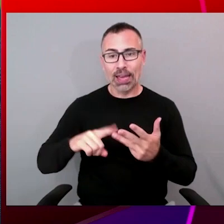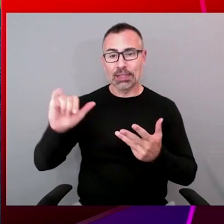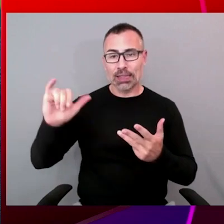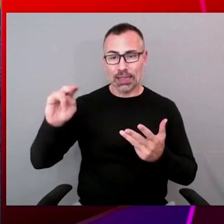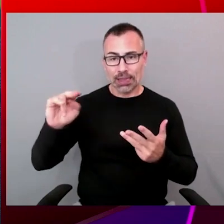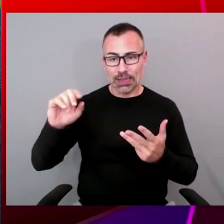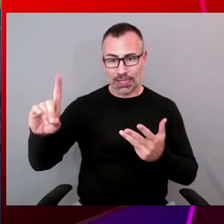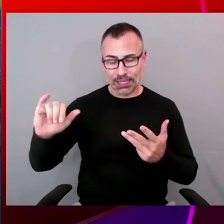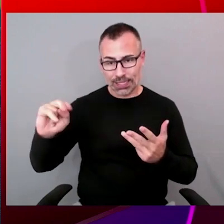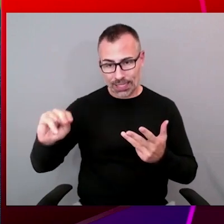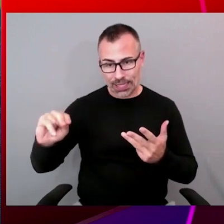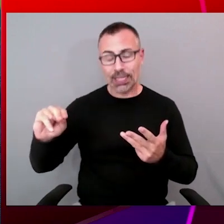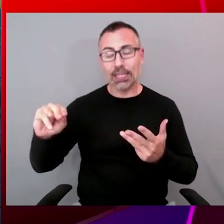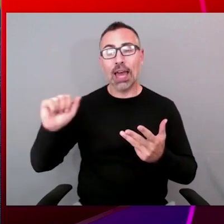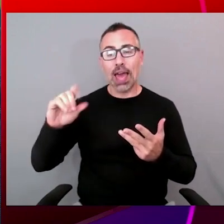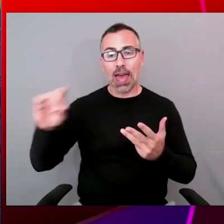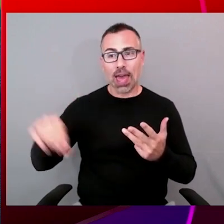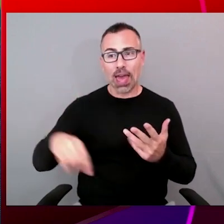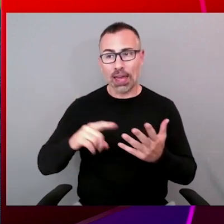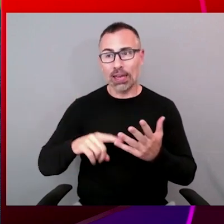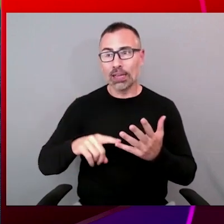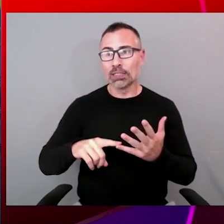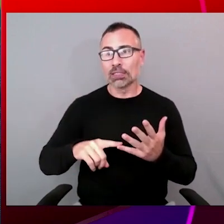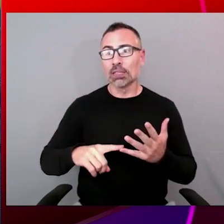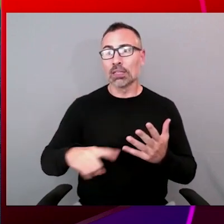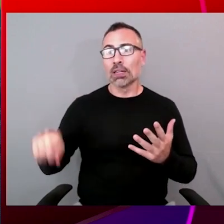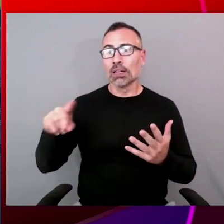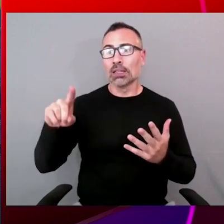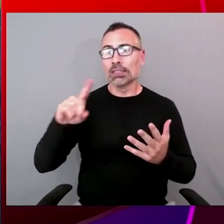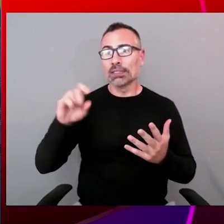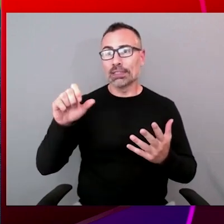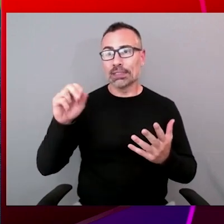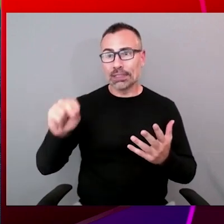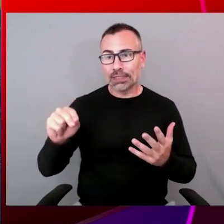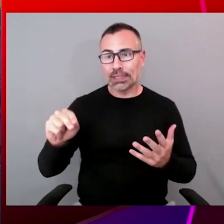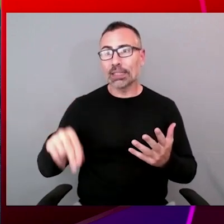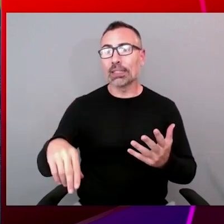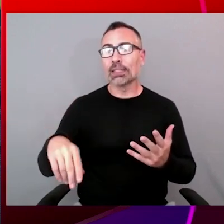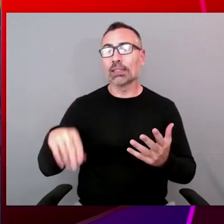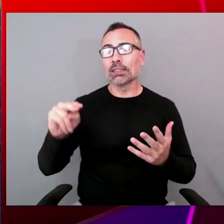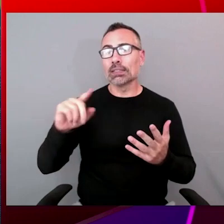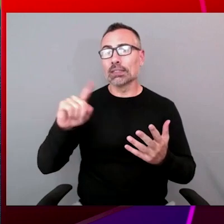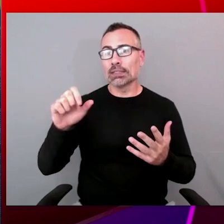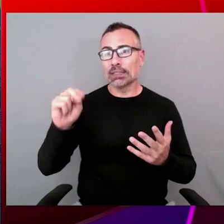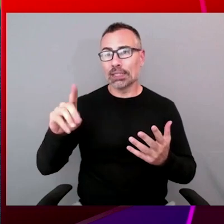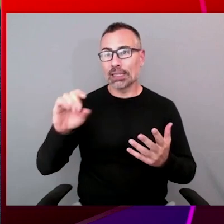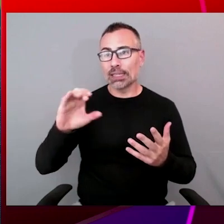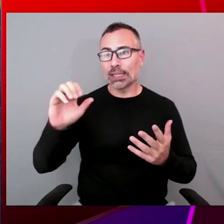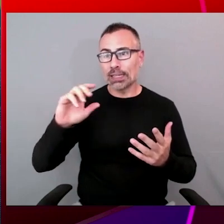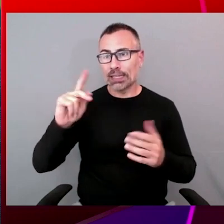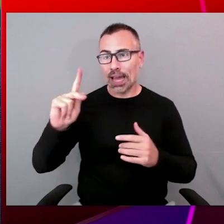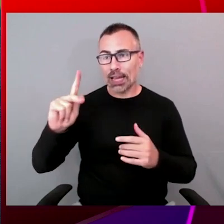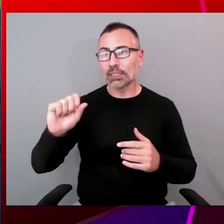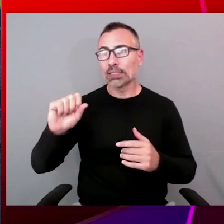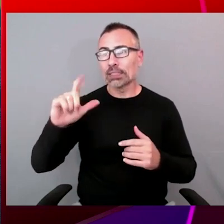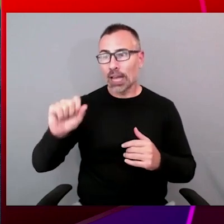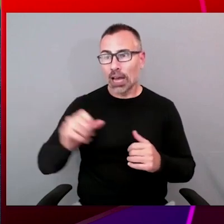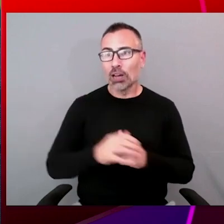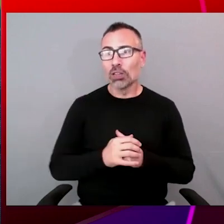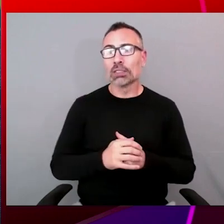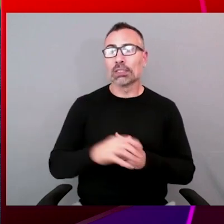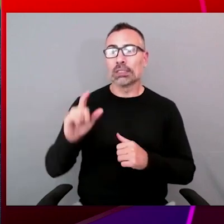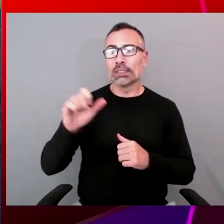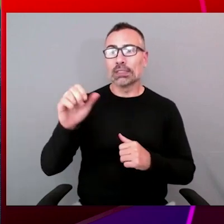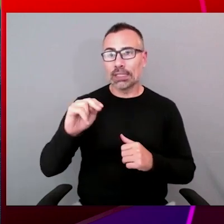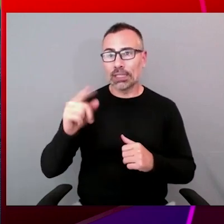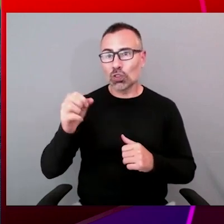from MailChimp, Zendesk Sell, SendGrid. Business operations connectors from